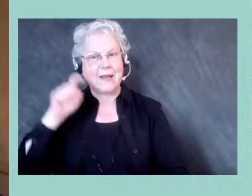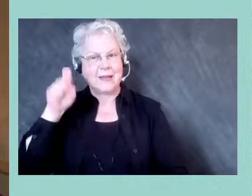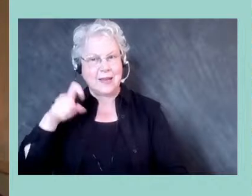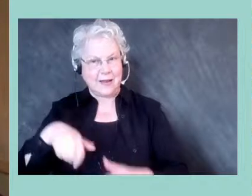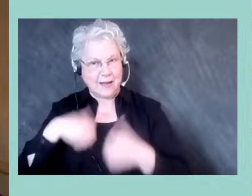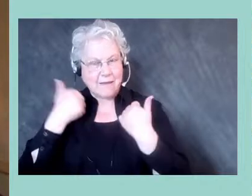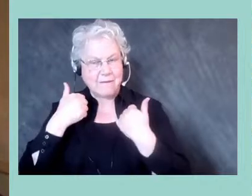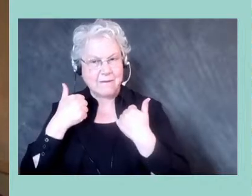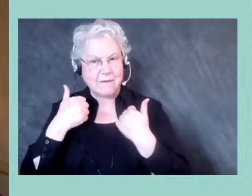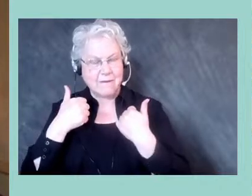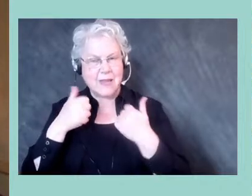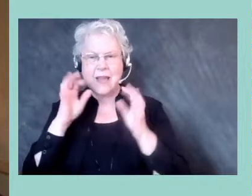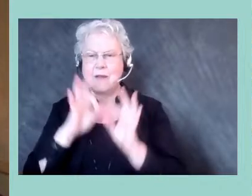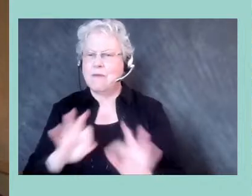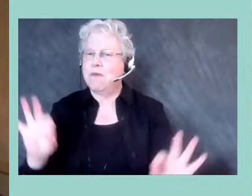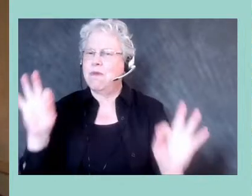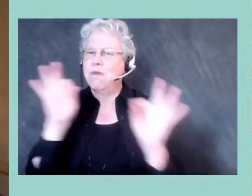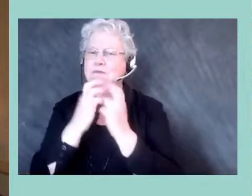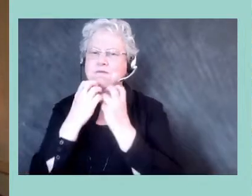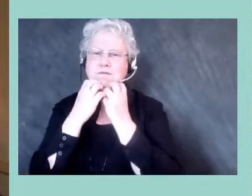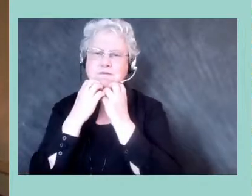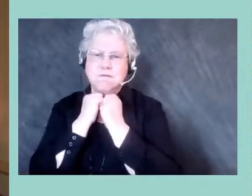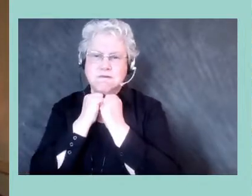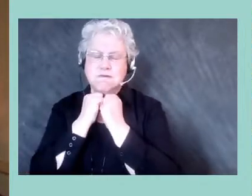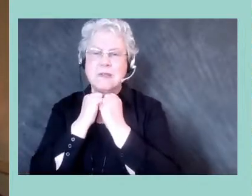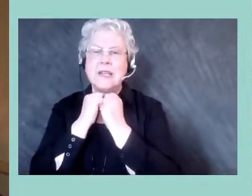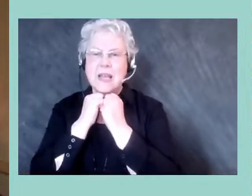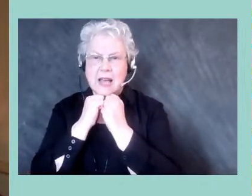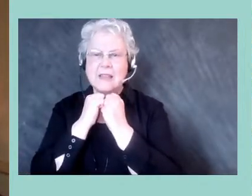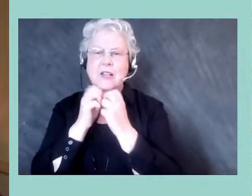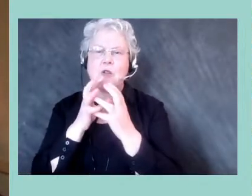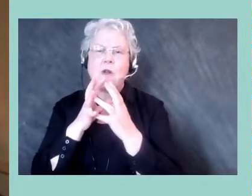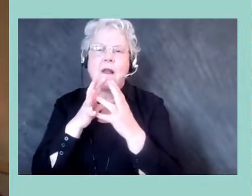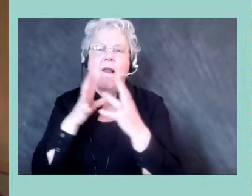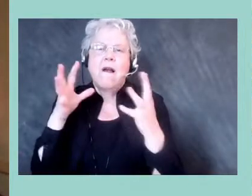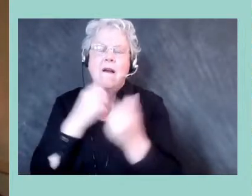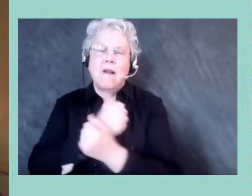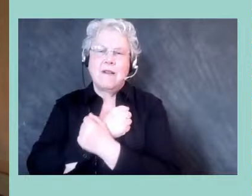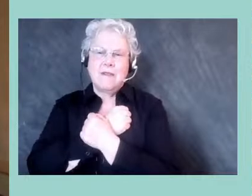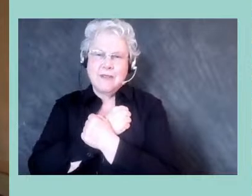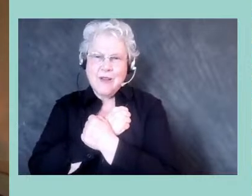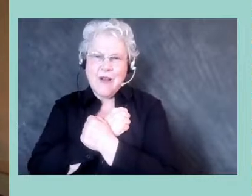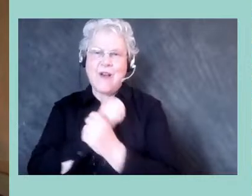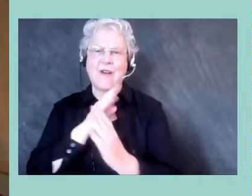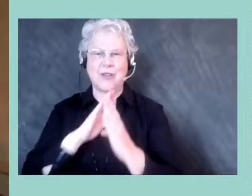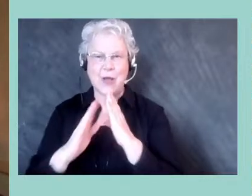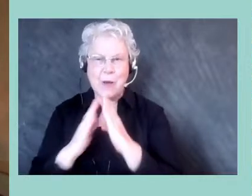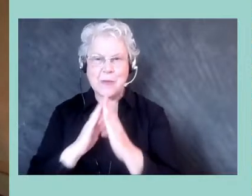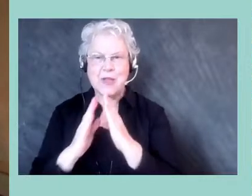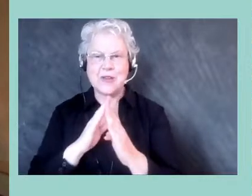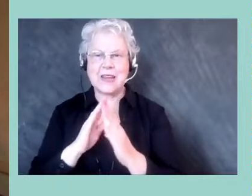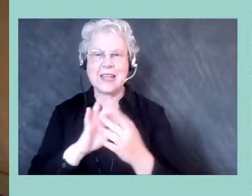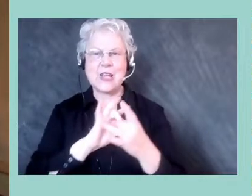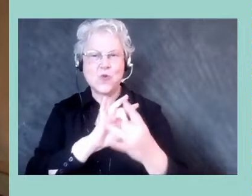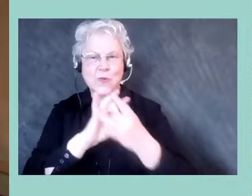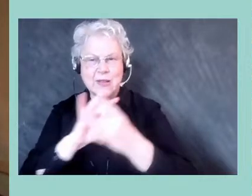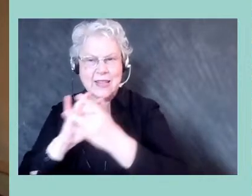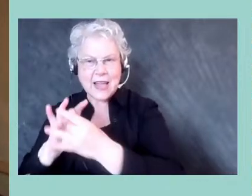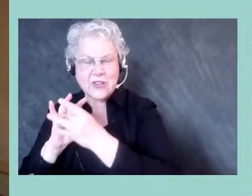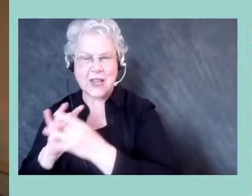about what I need in life. It matters to me that there is an abundance of love